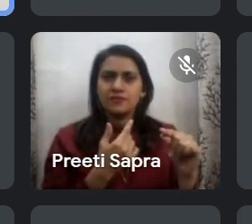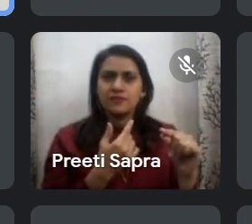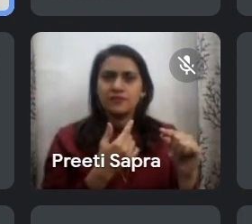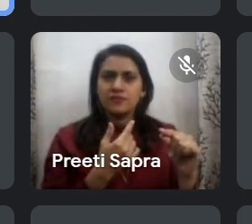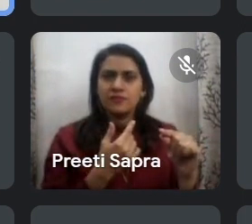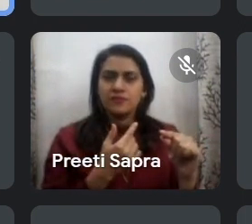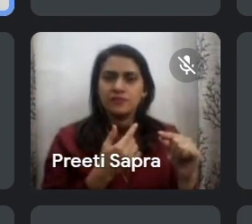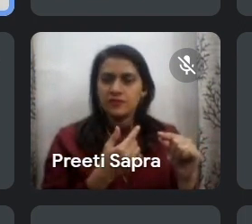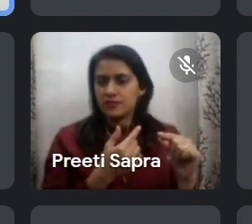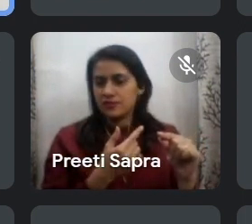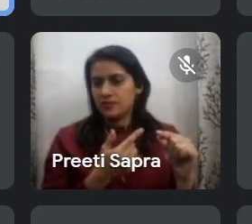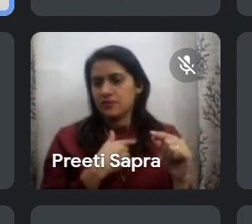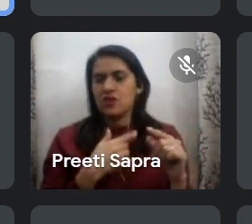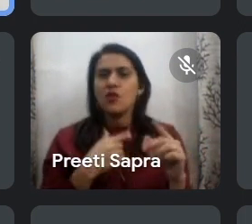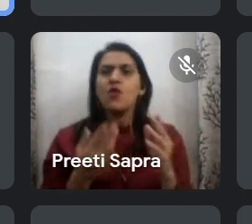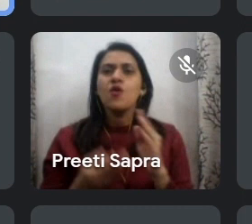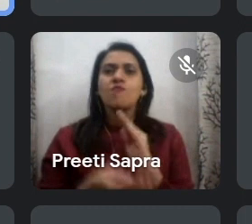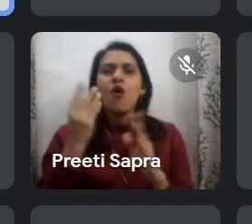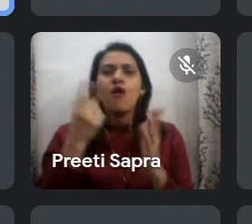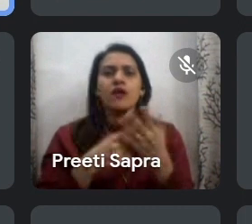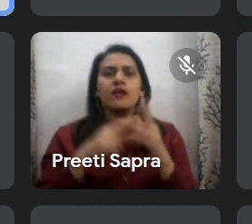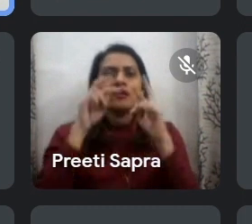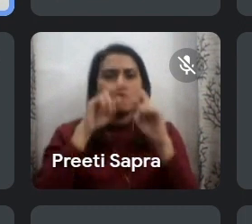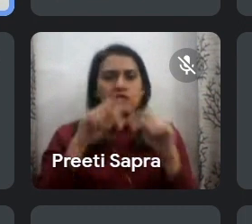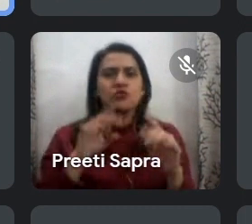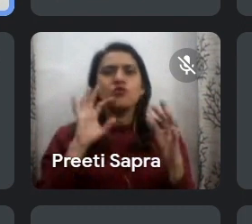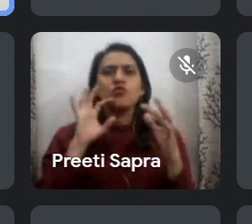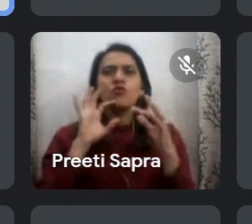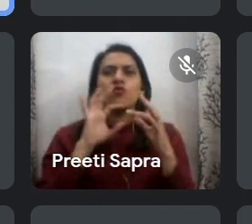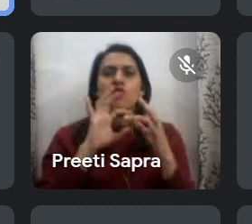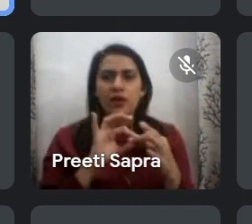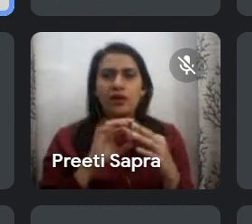bachelor's level, and it's a little more research oriented, a little more reading oriented,